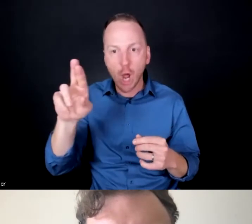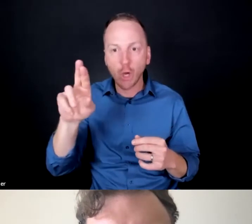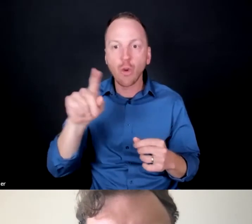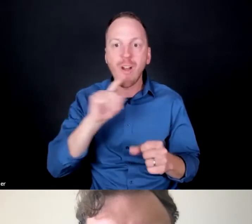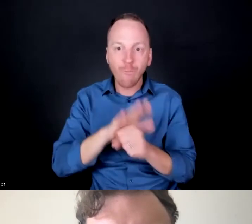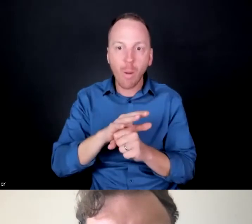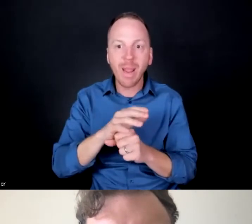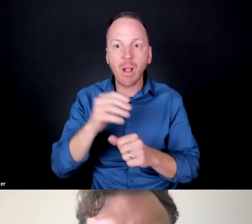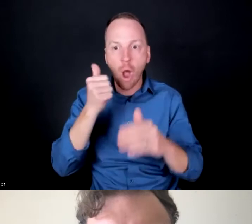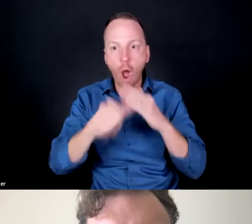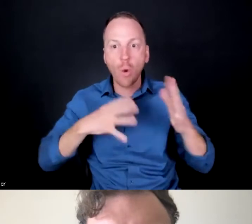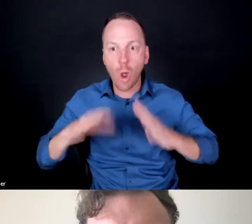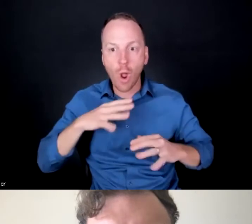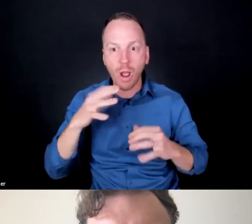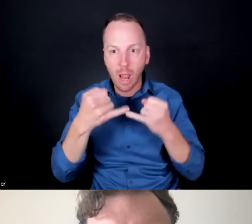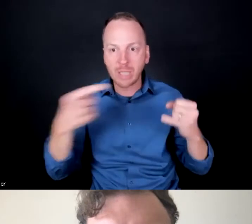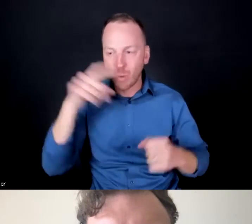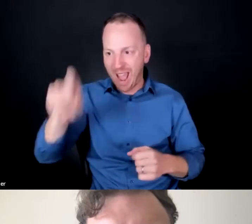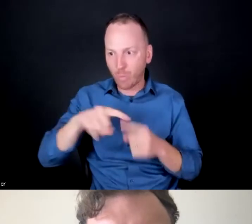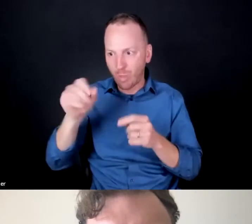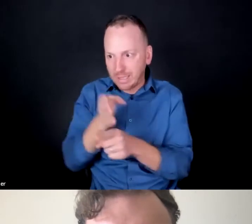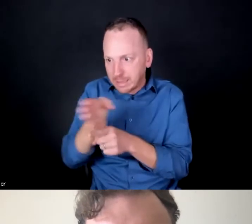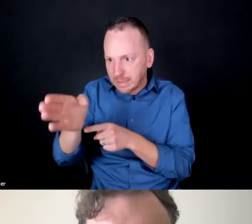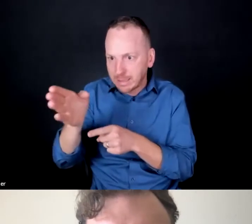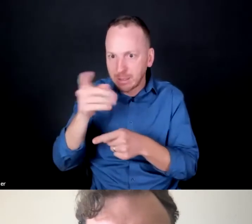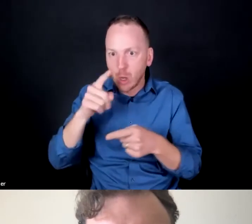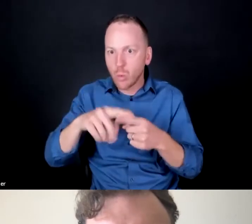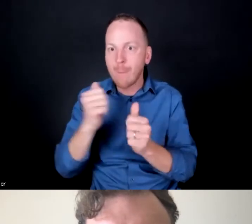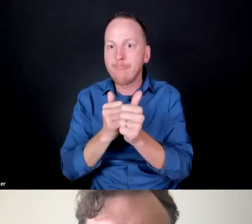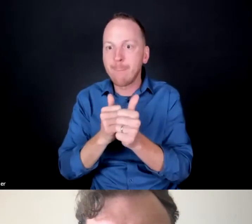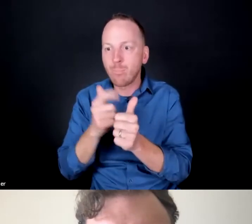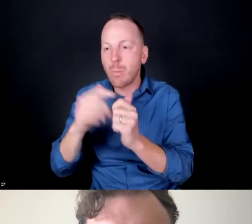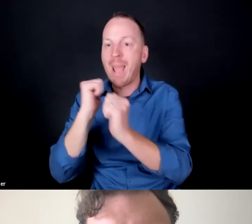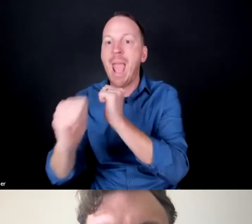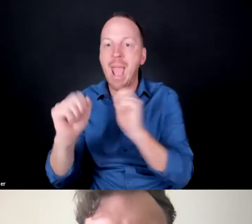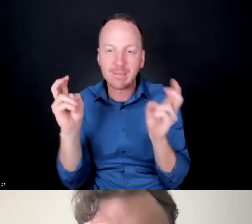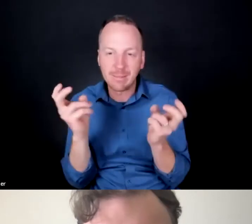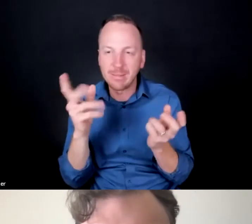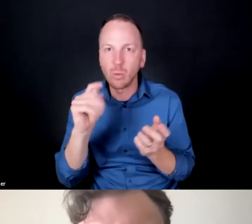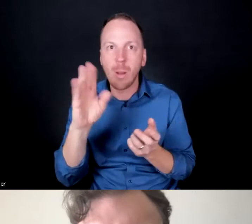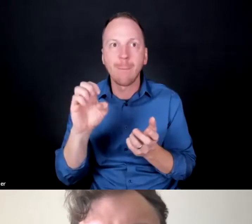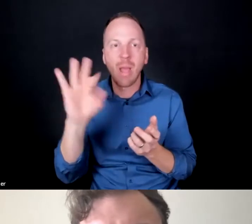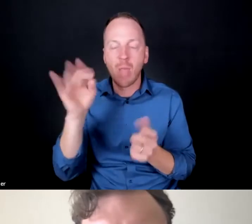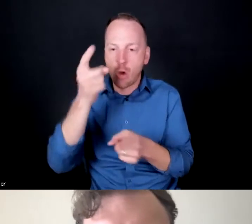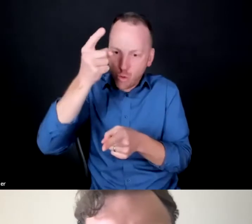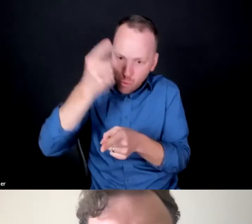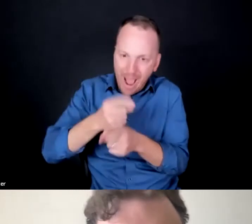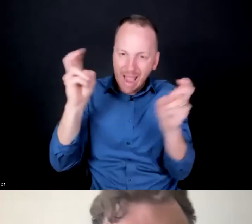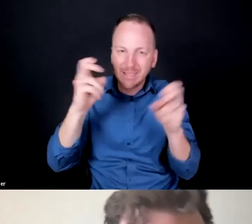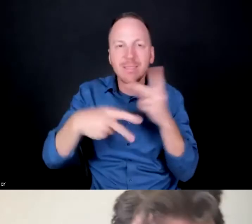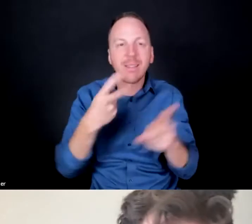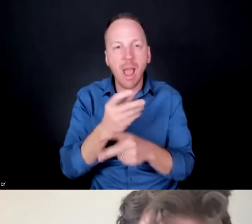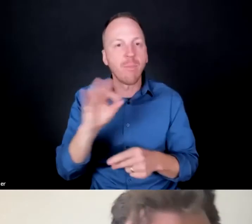undergarment lines. They were like, you have to do this in order to pass, in order to be the correct type